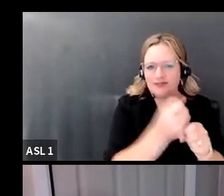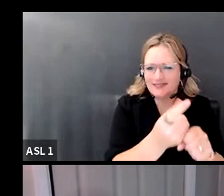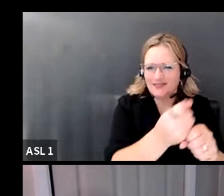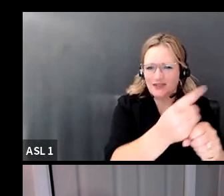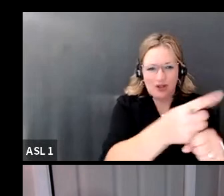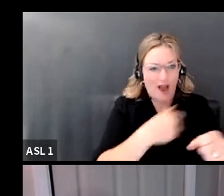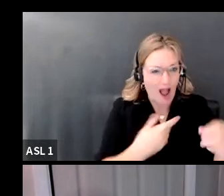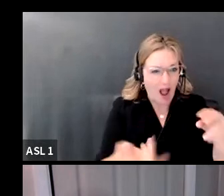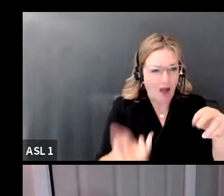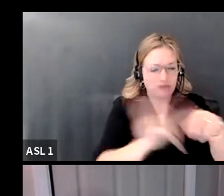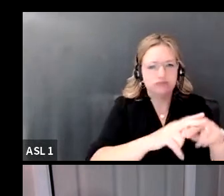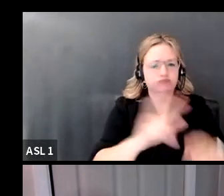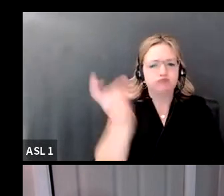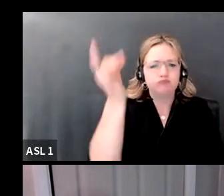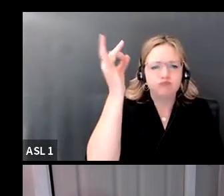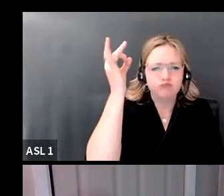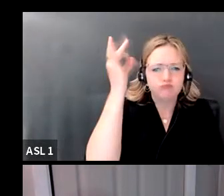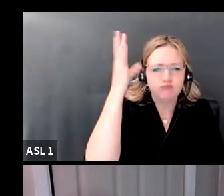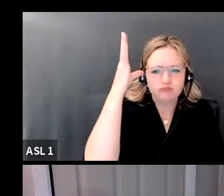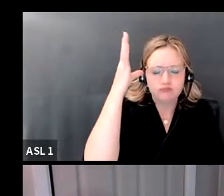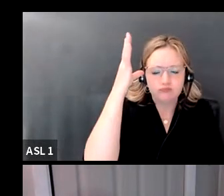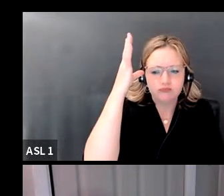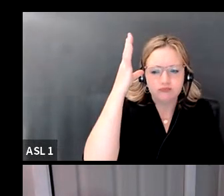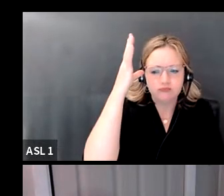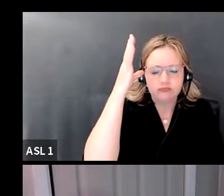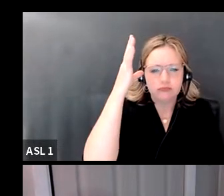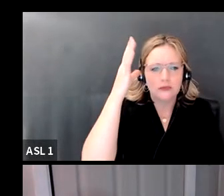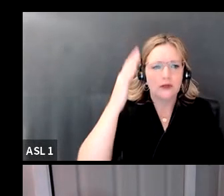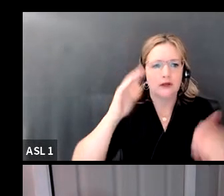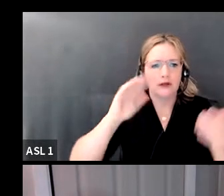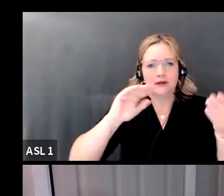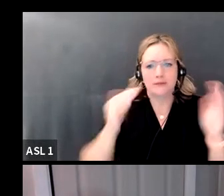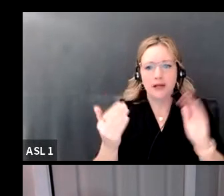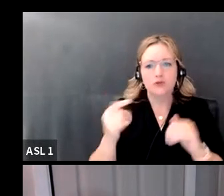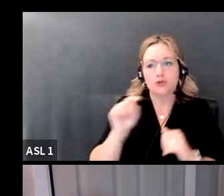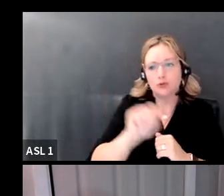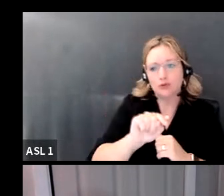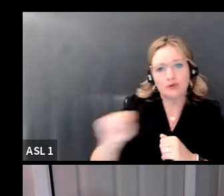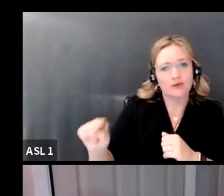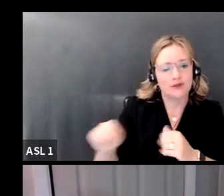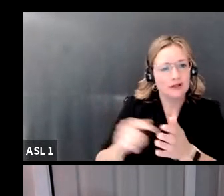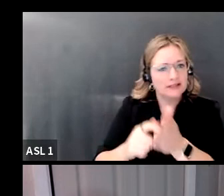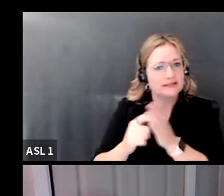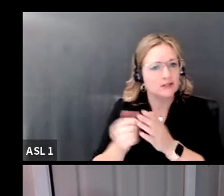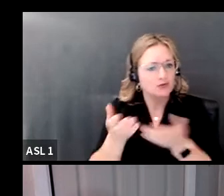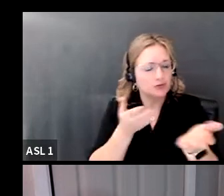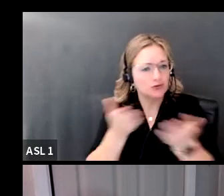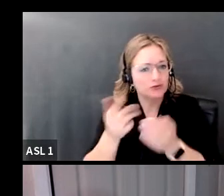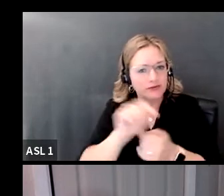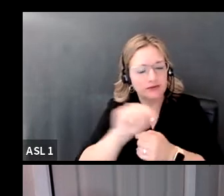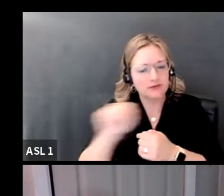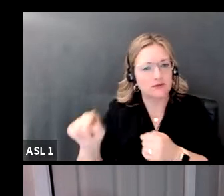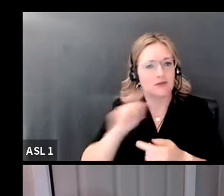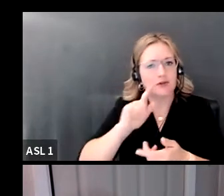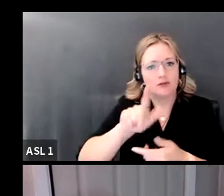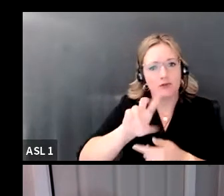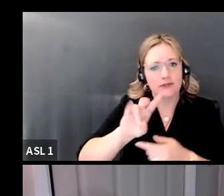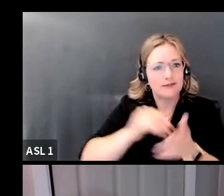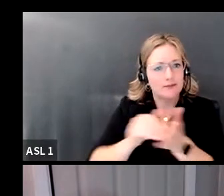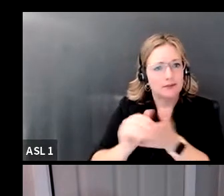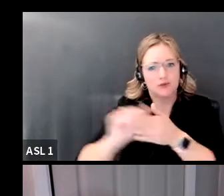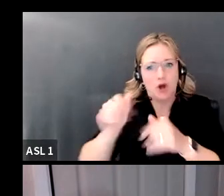outrageous in contrast 95 social services in this city operate with a total of 27 million dollars shared between